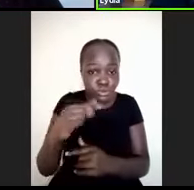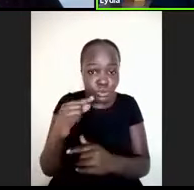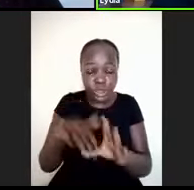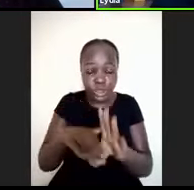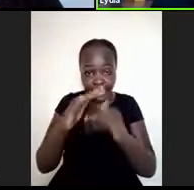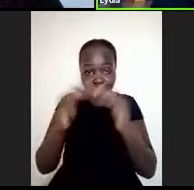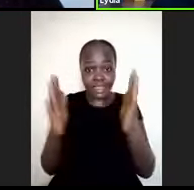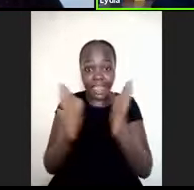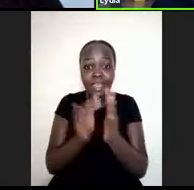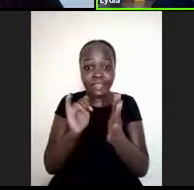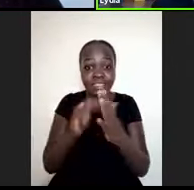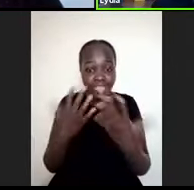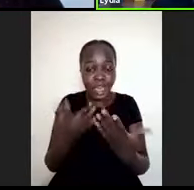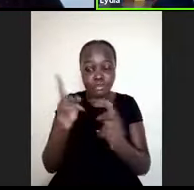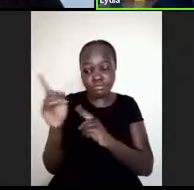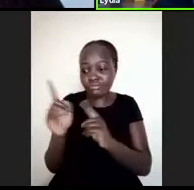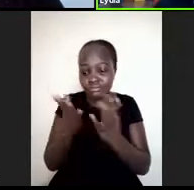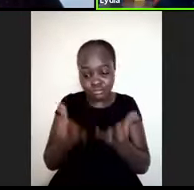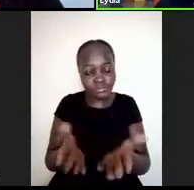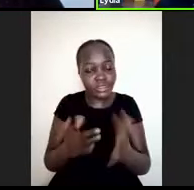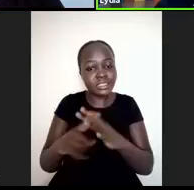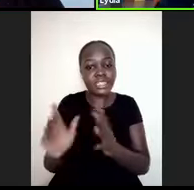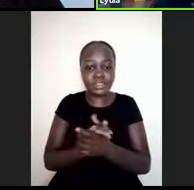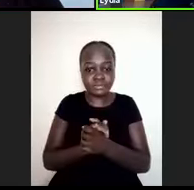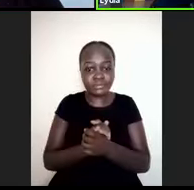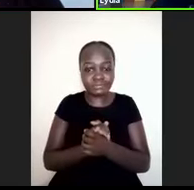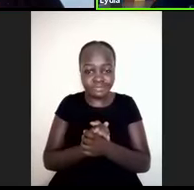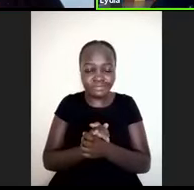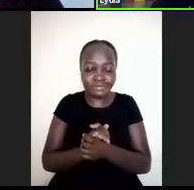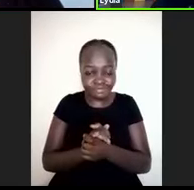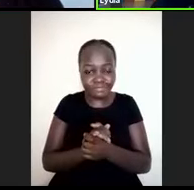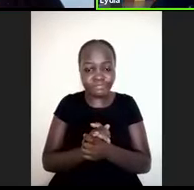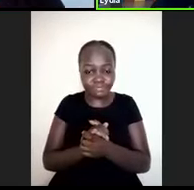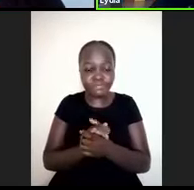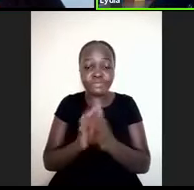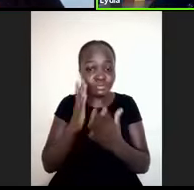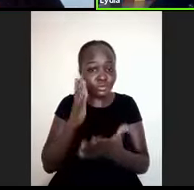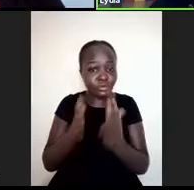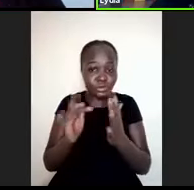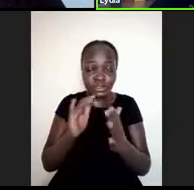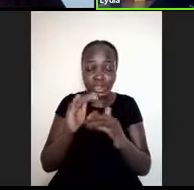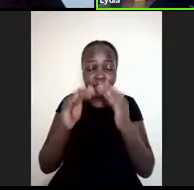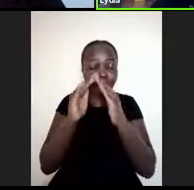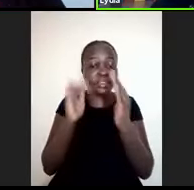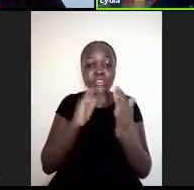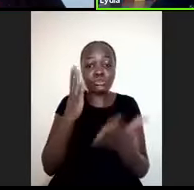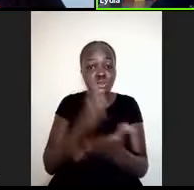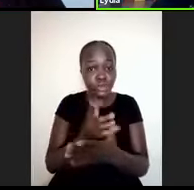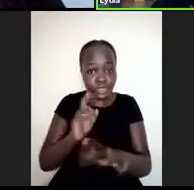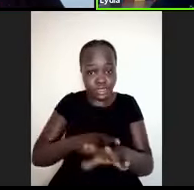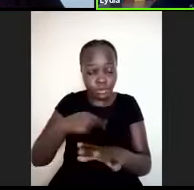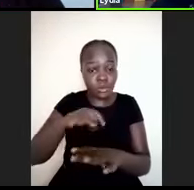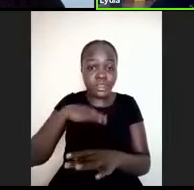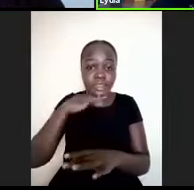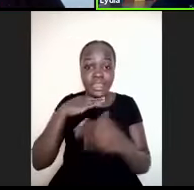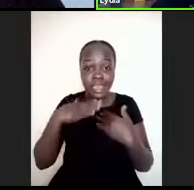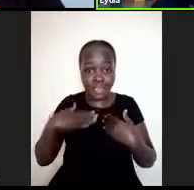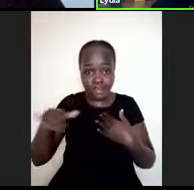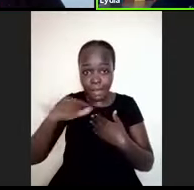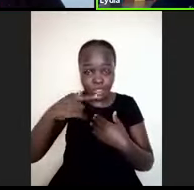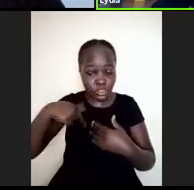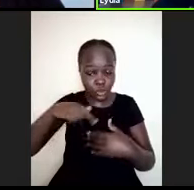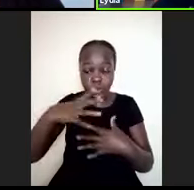this journey began. And so eternity is real. When we die, there's a place we go. If you believe